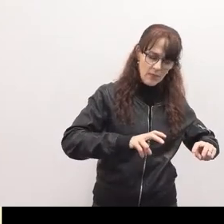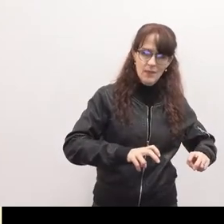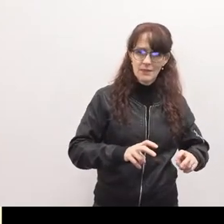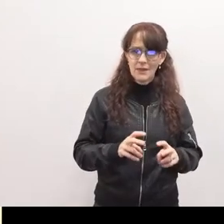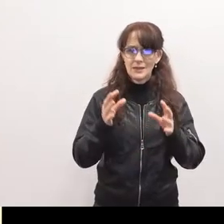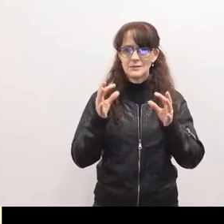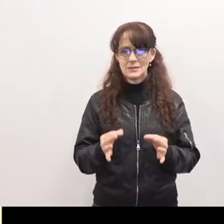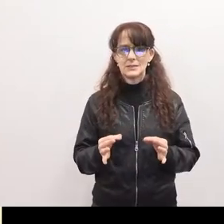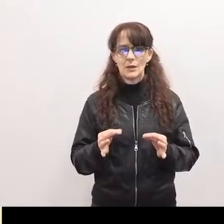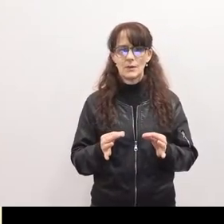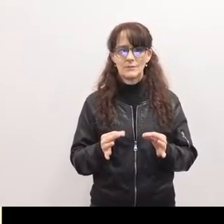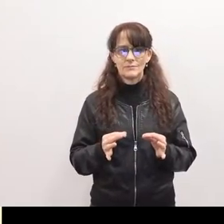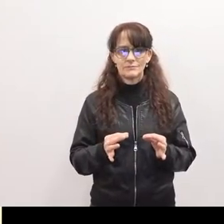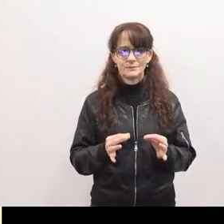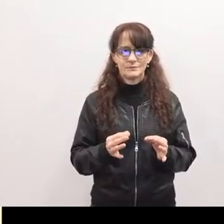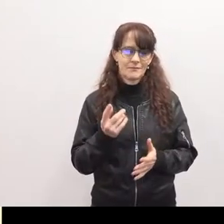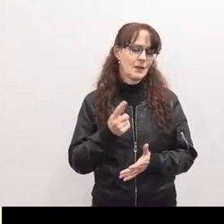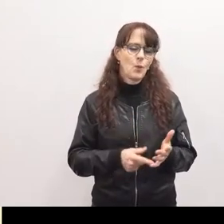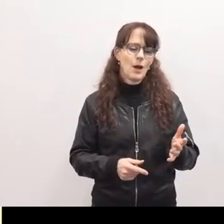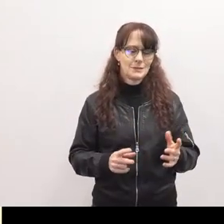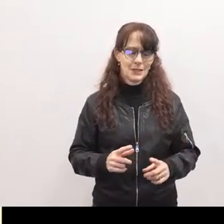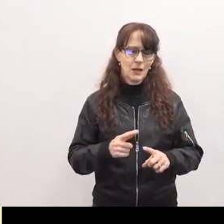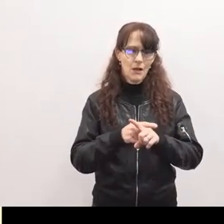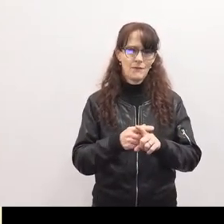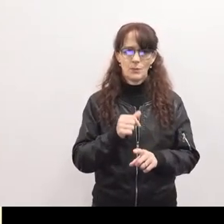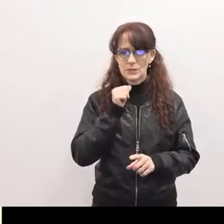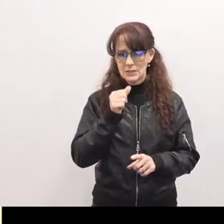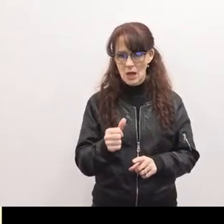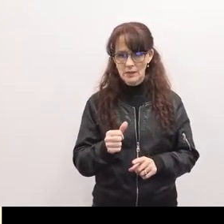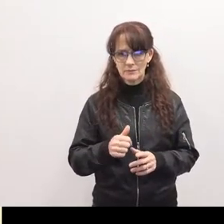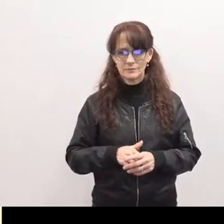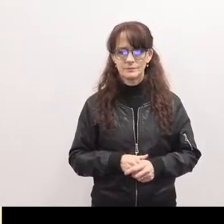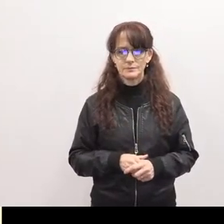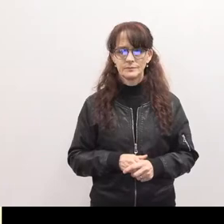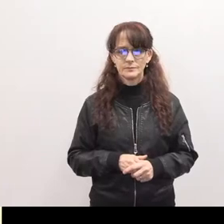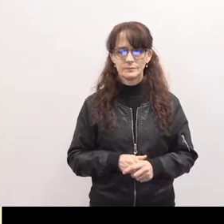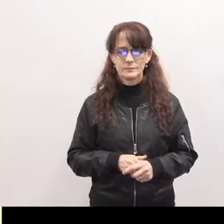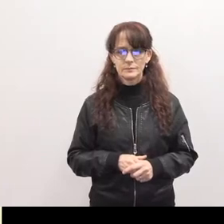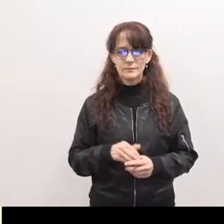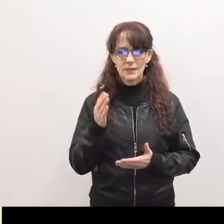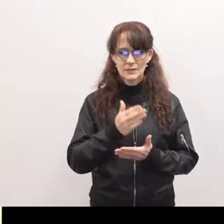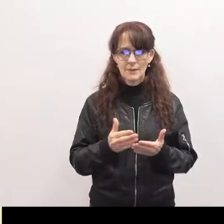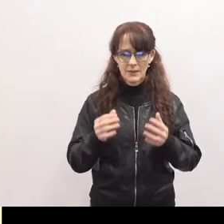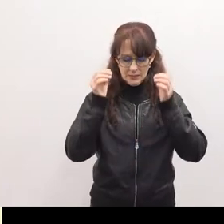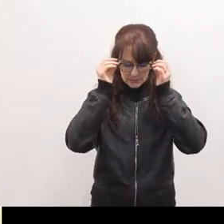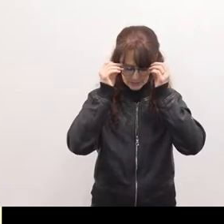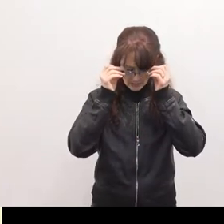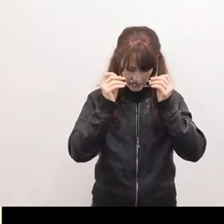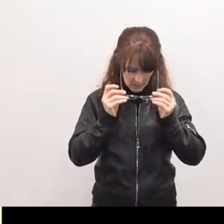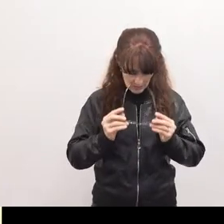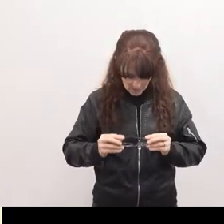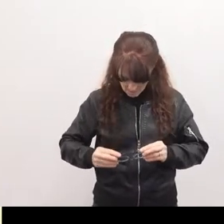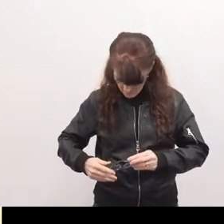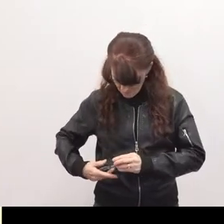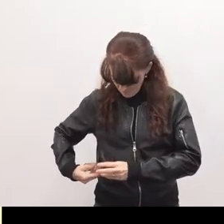determine what is a conflict and what is not. A couple of things to think about is in